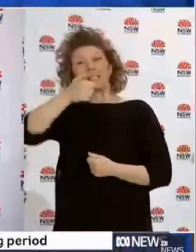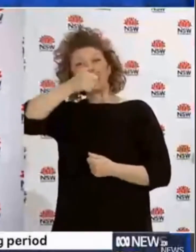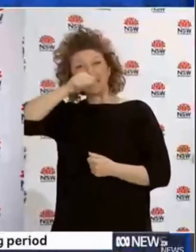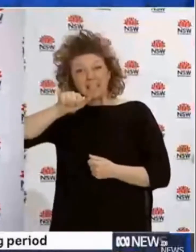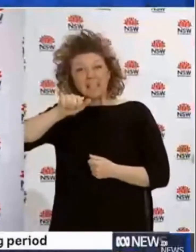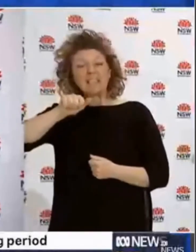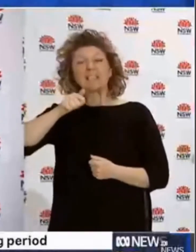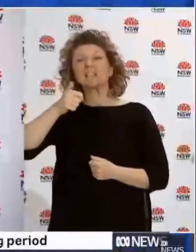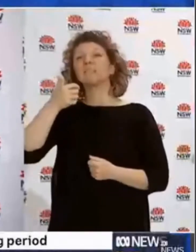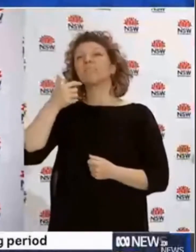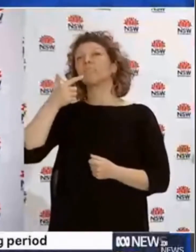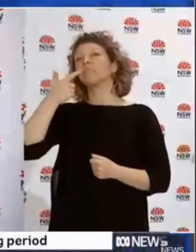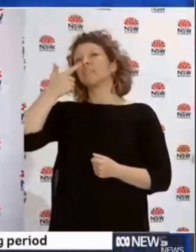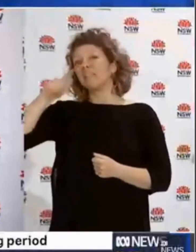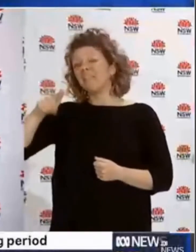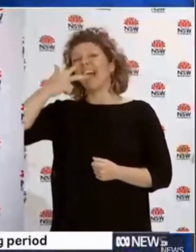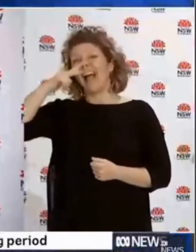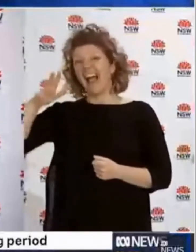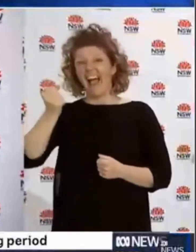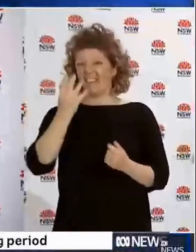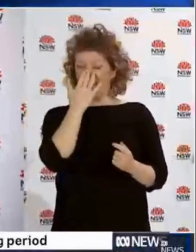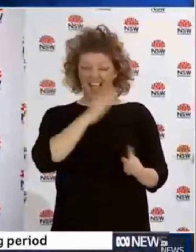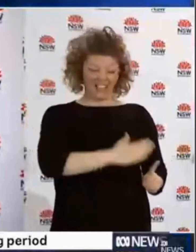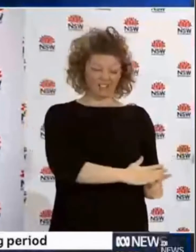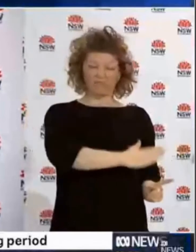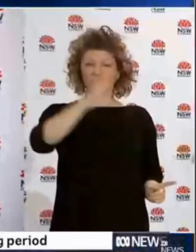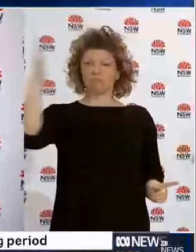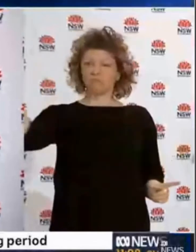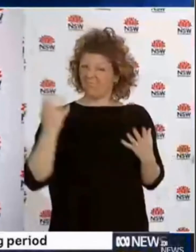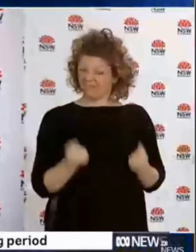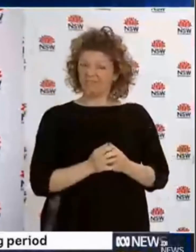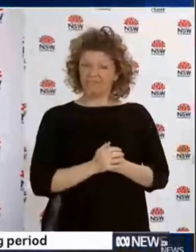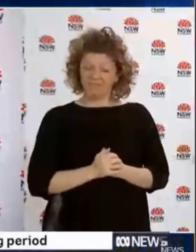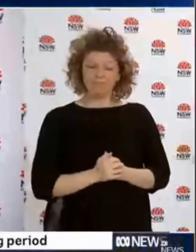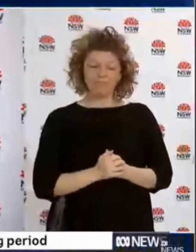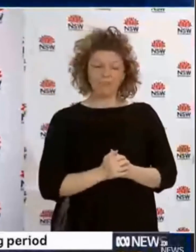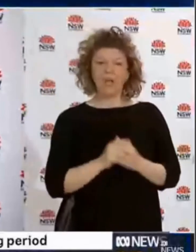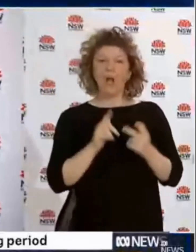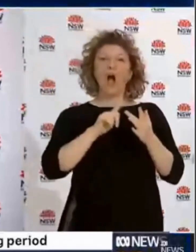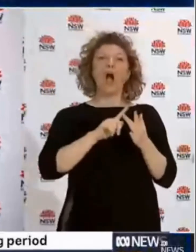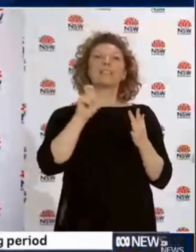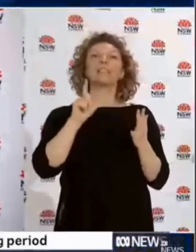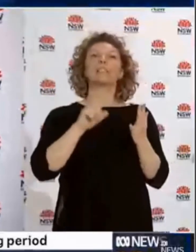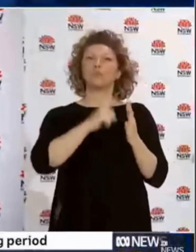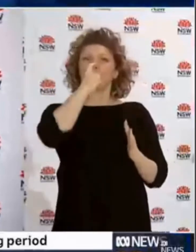their 70s, and 1 is in their 80s. Of the 53 people in ICU,